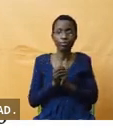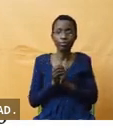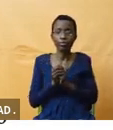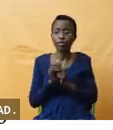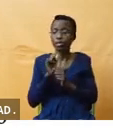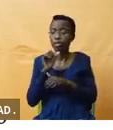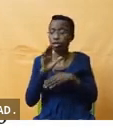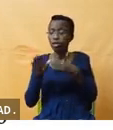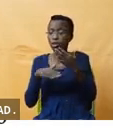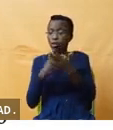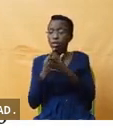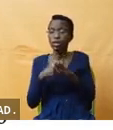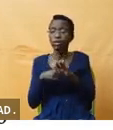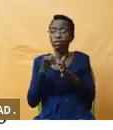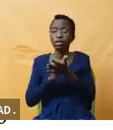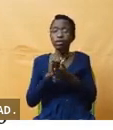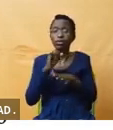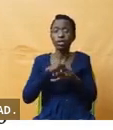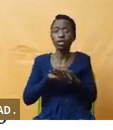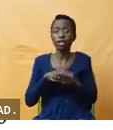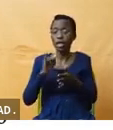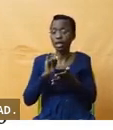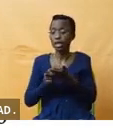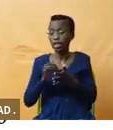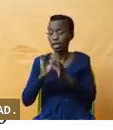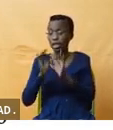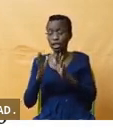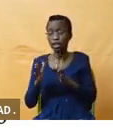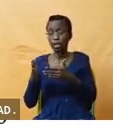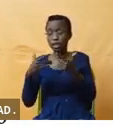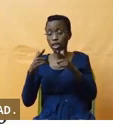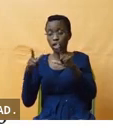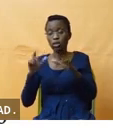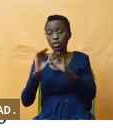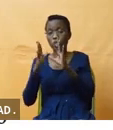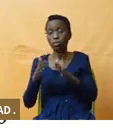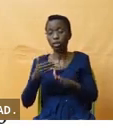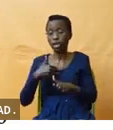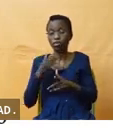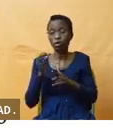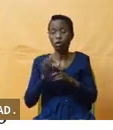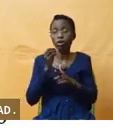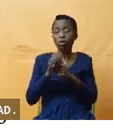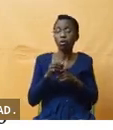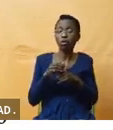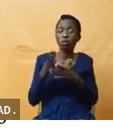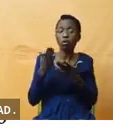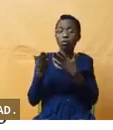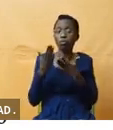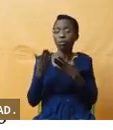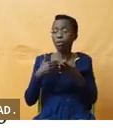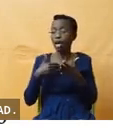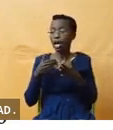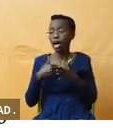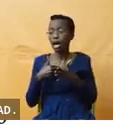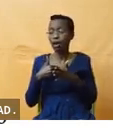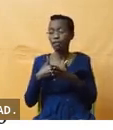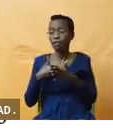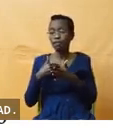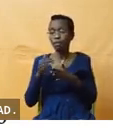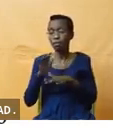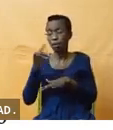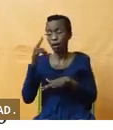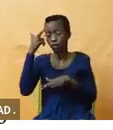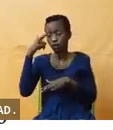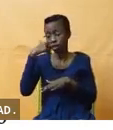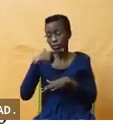the time that we'll find maybe there is an interpreter, sign language interpreter, or even braille documents being taken, for the